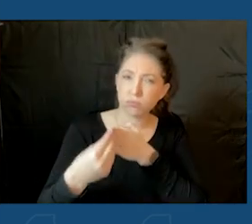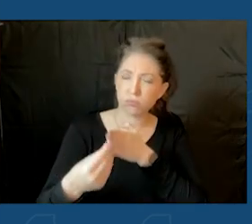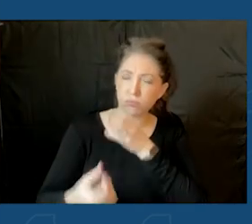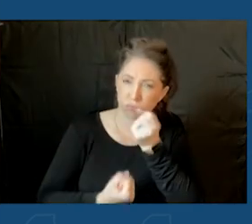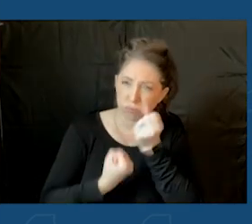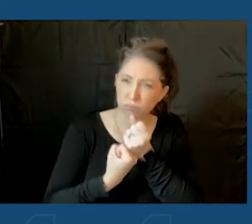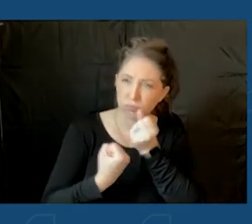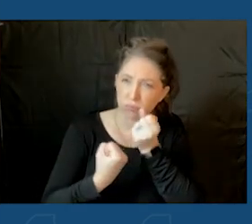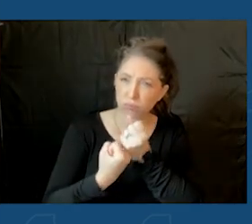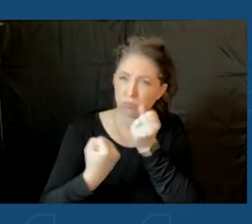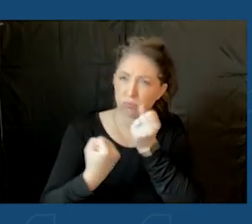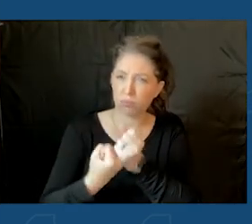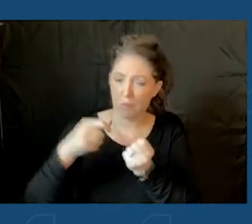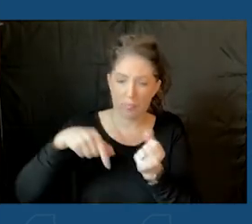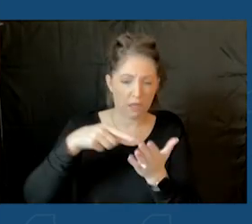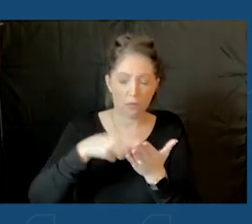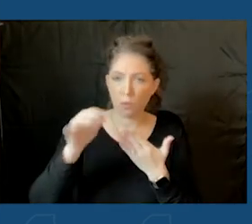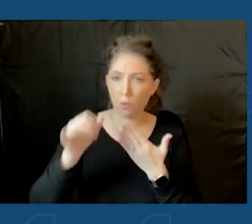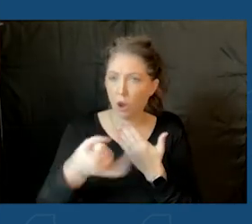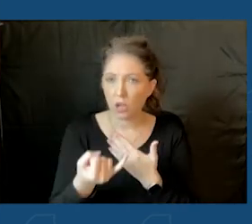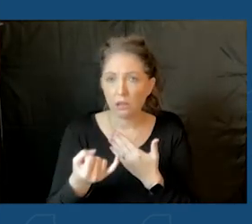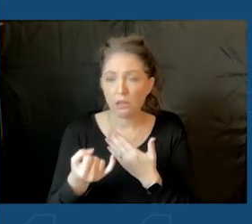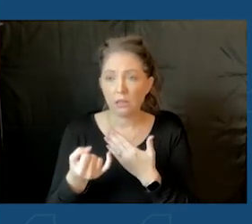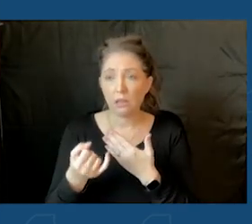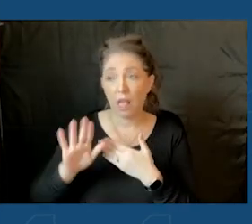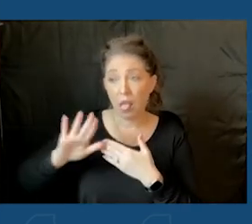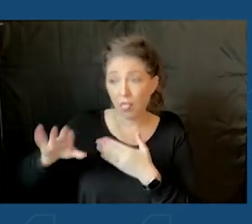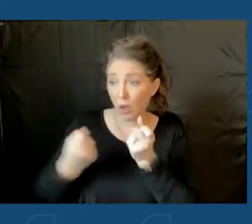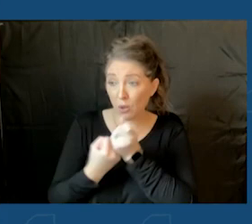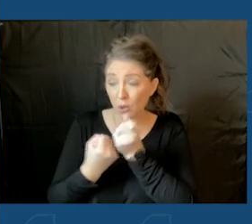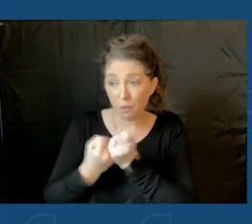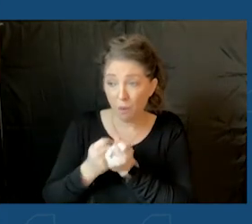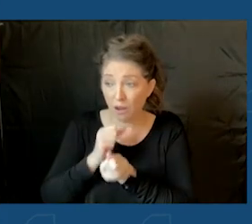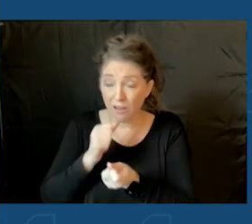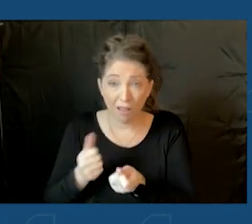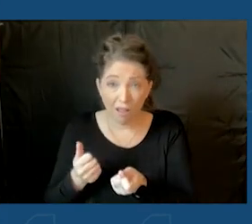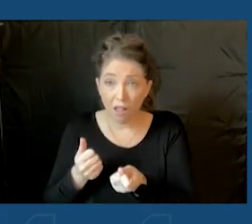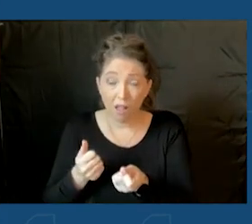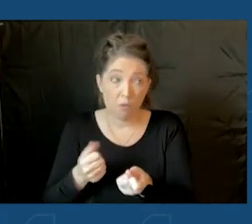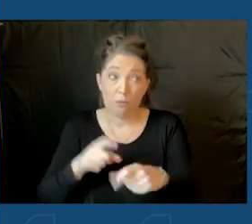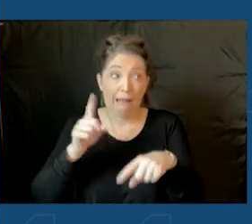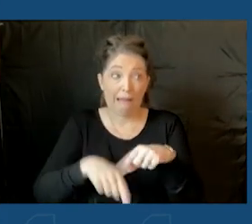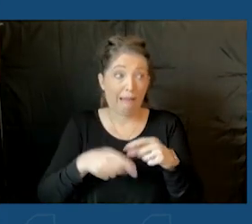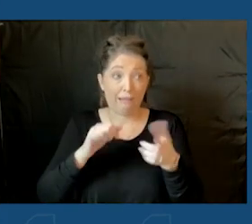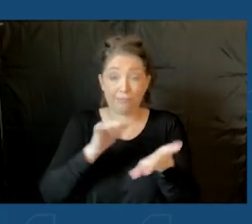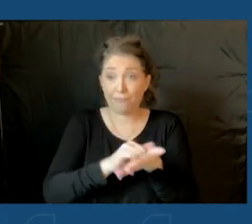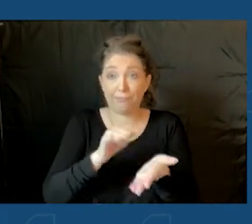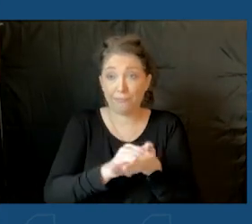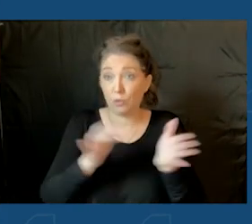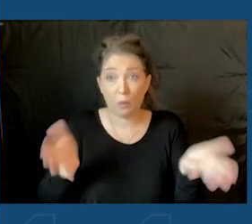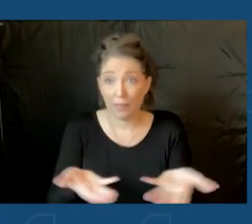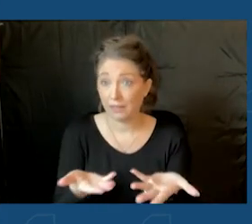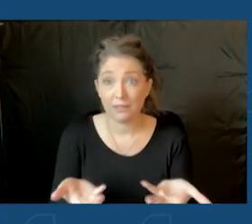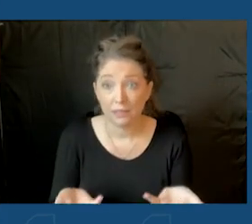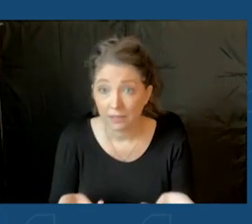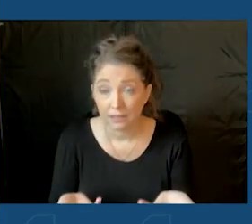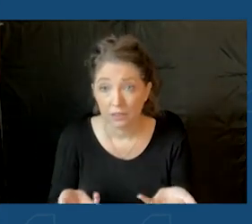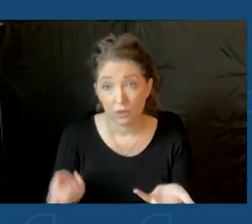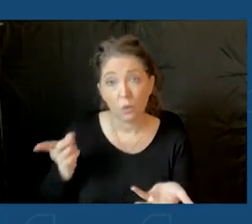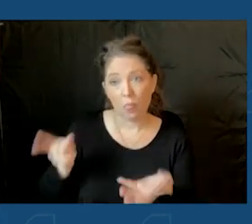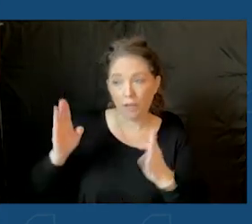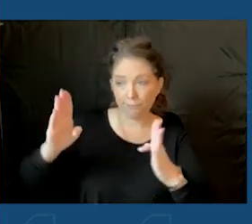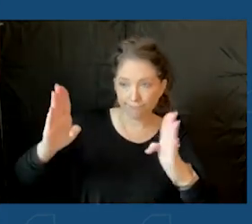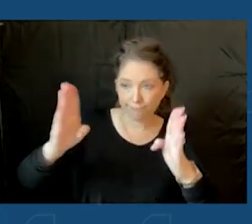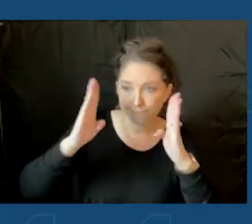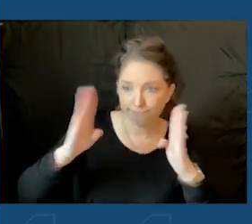itself. Again, without their support, we would not be here today, and they have brought it with major attention to the community's priorities,